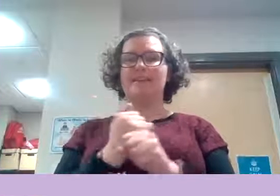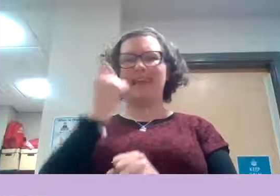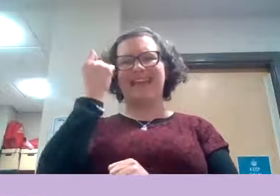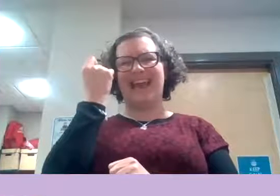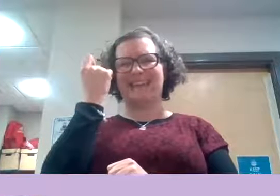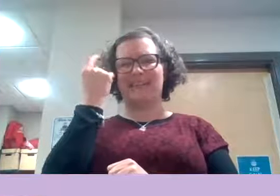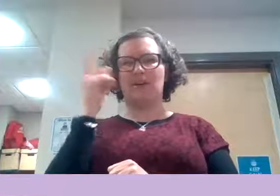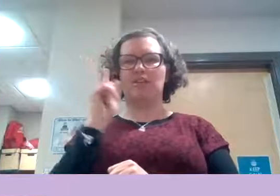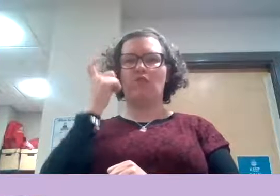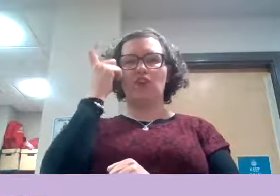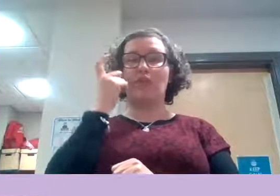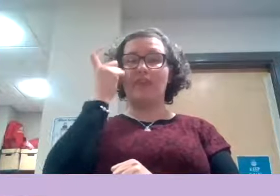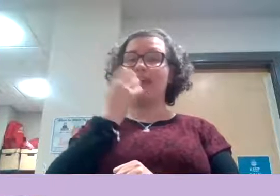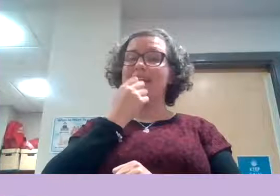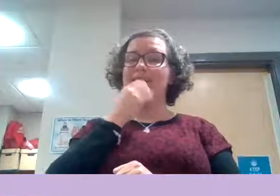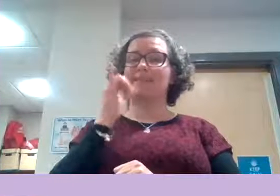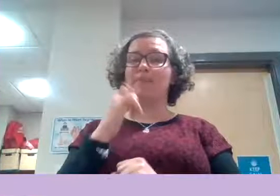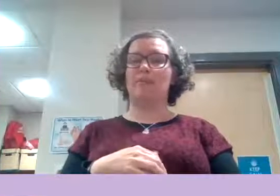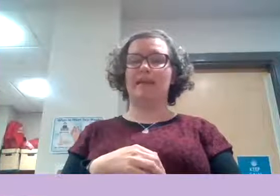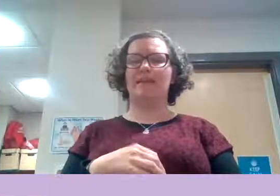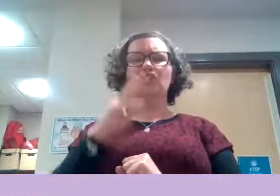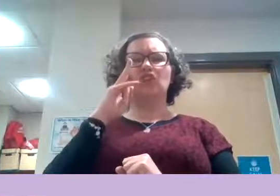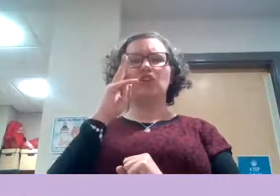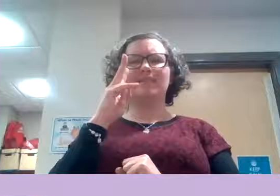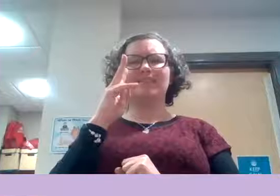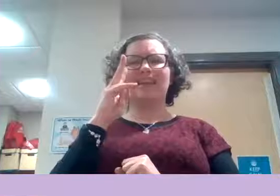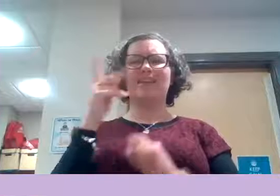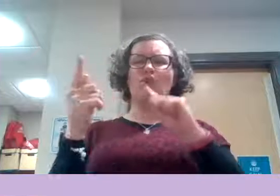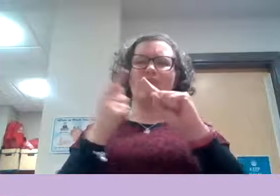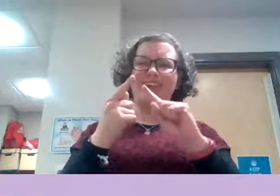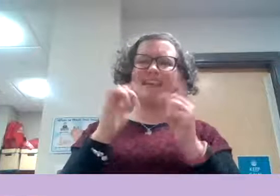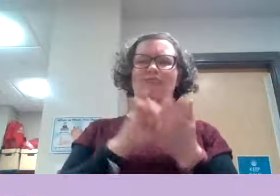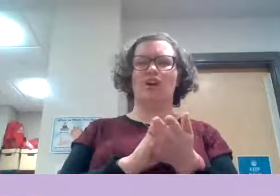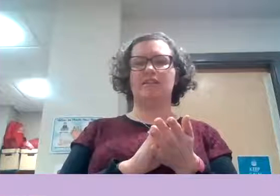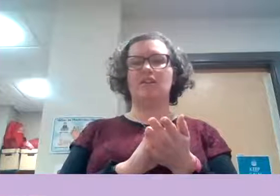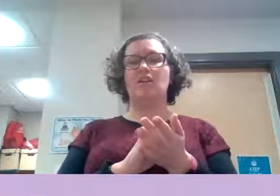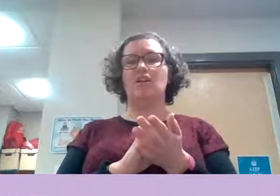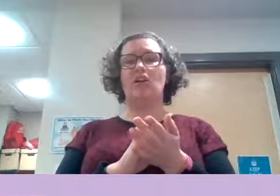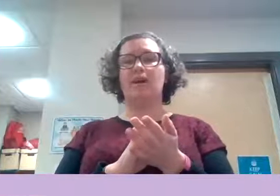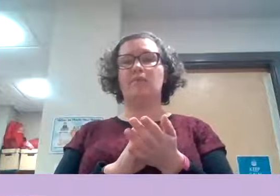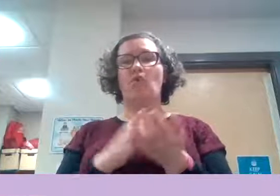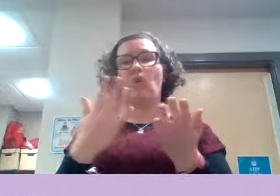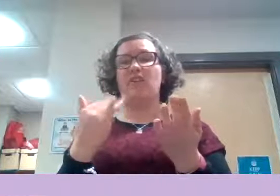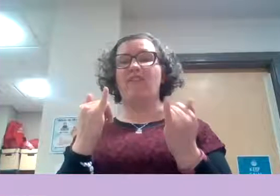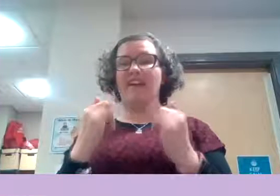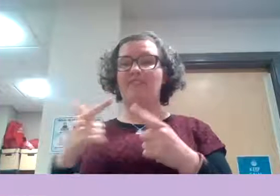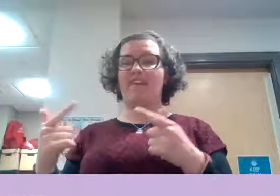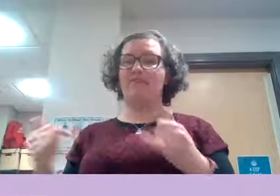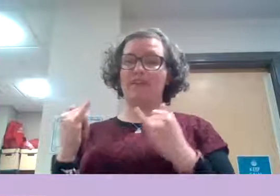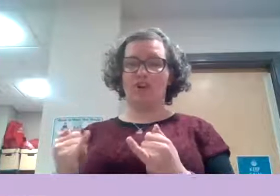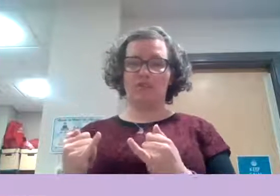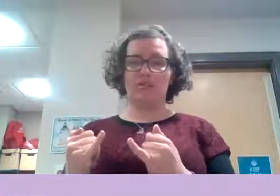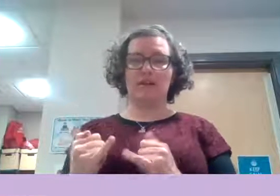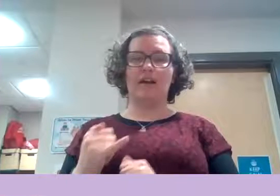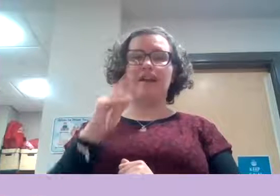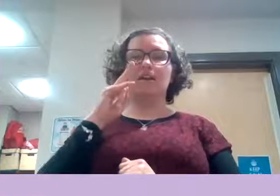sometimes to make an estimate of what you think an answer might be. So you can see if you're nearly right or if you're very, very,